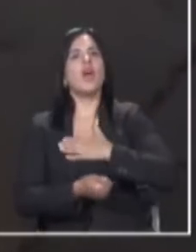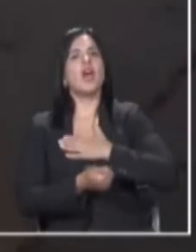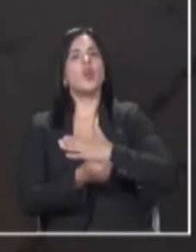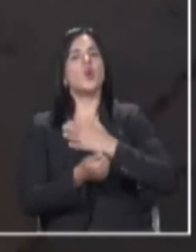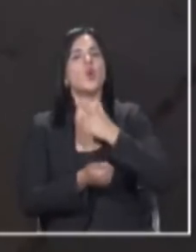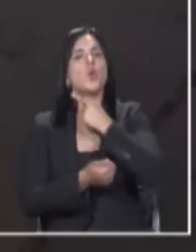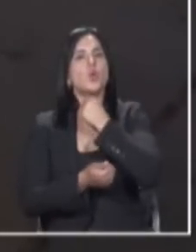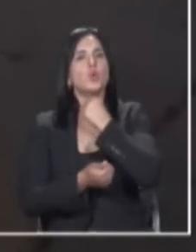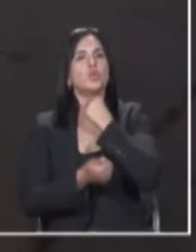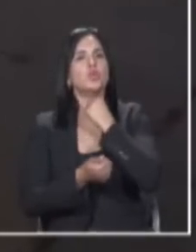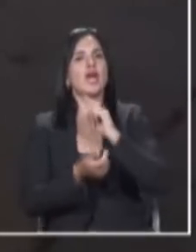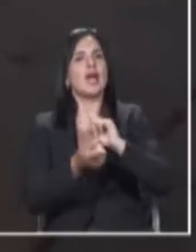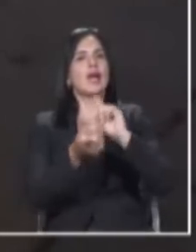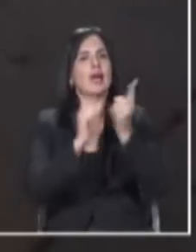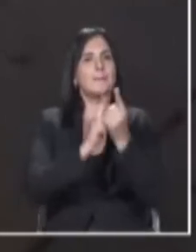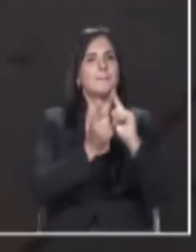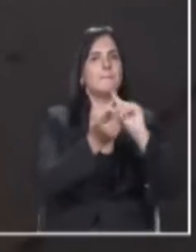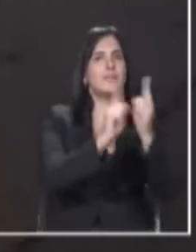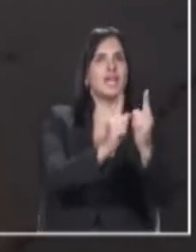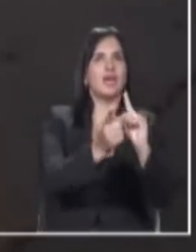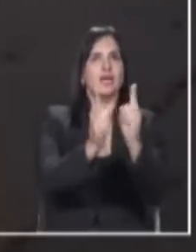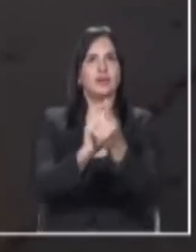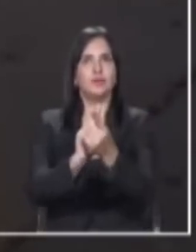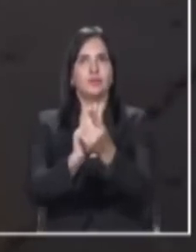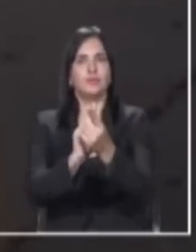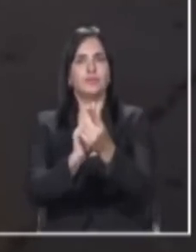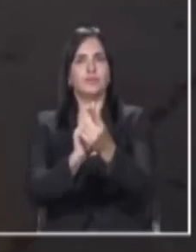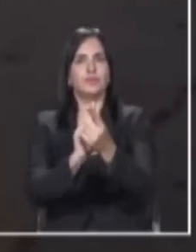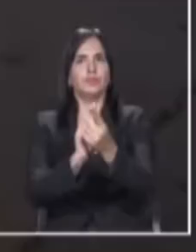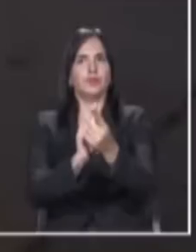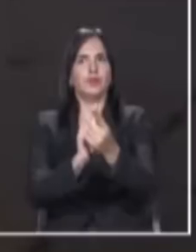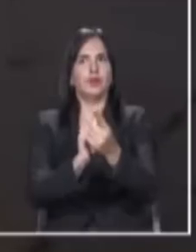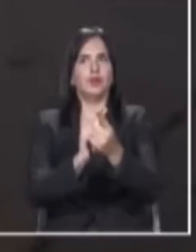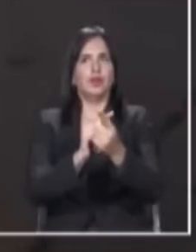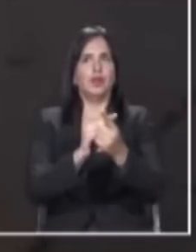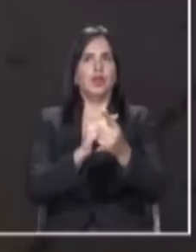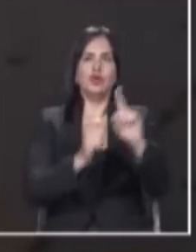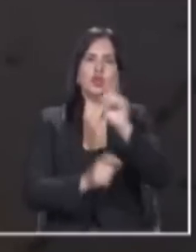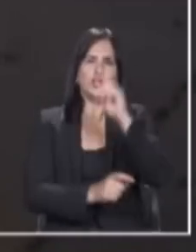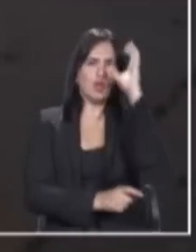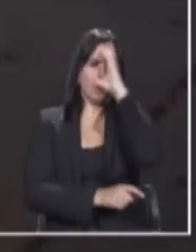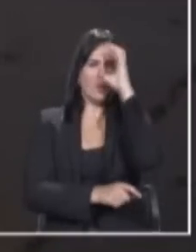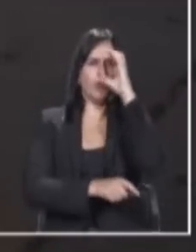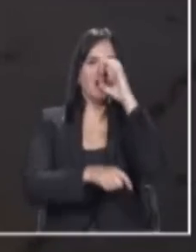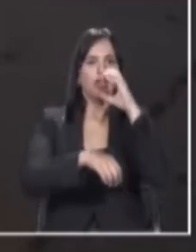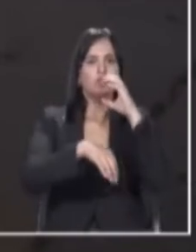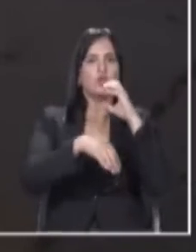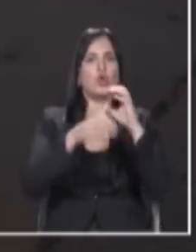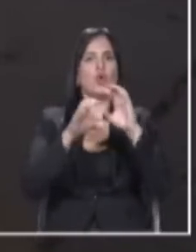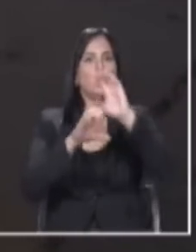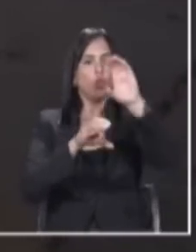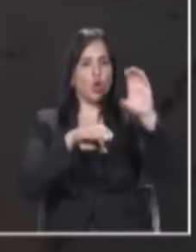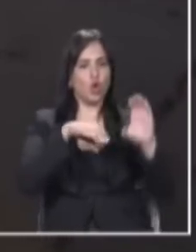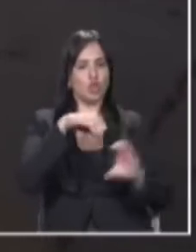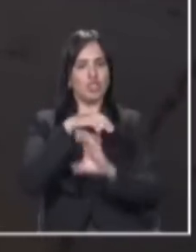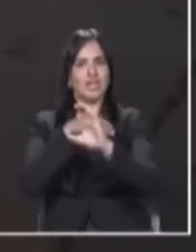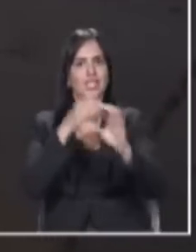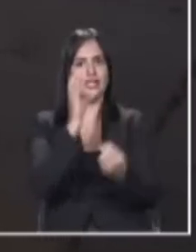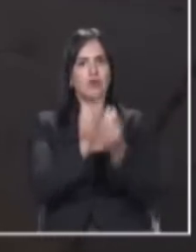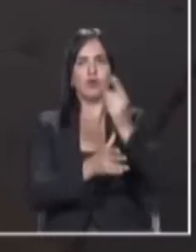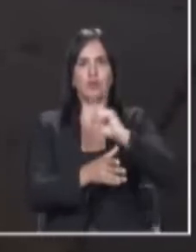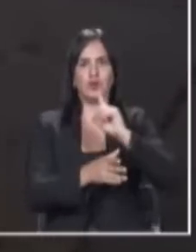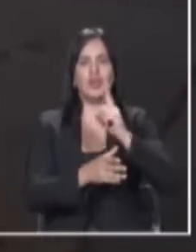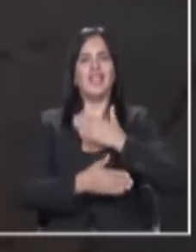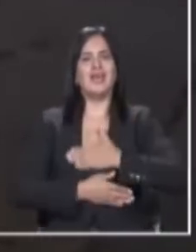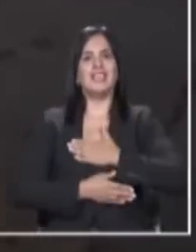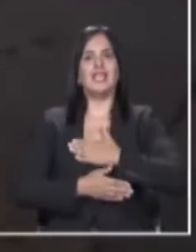you don't know but now we are looking not for a new continent but for a new planet it seems that